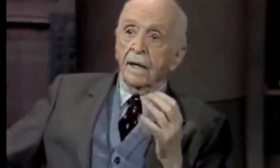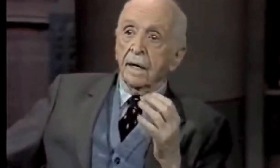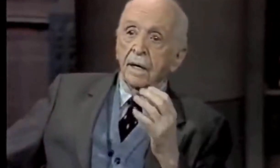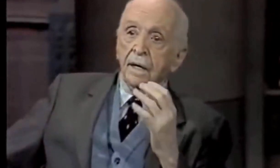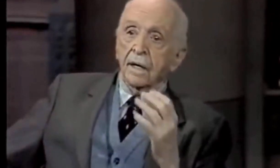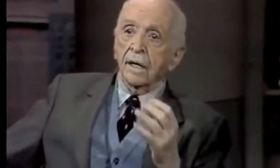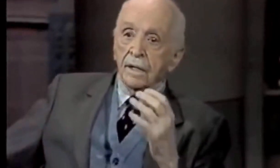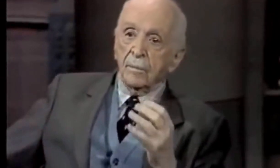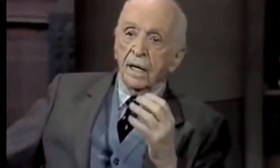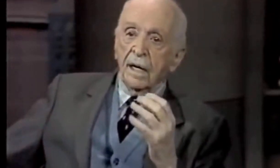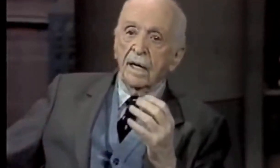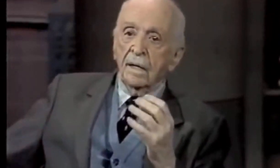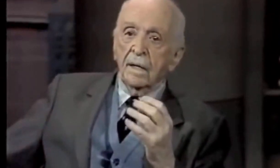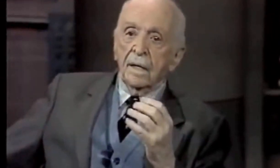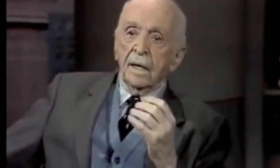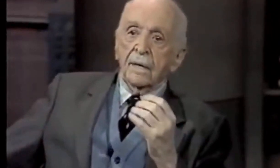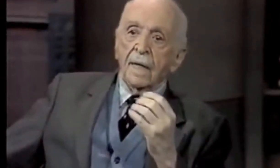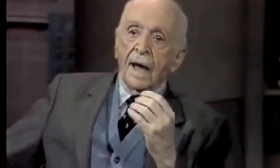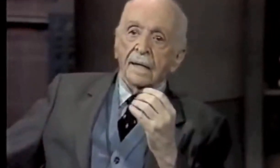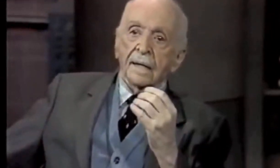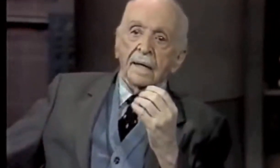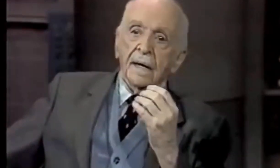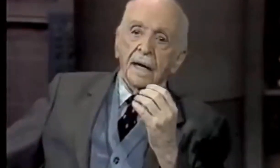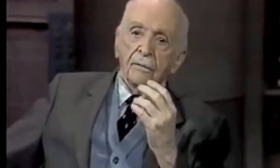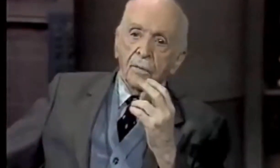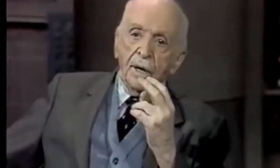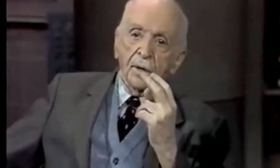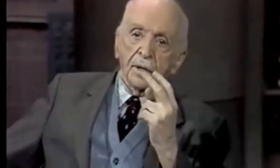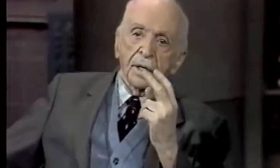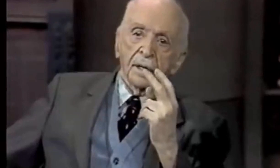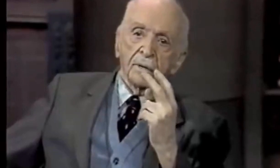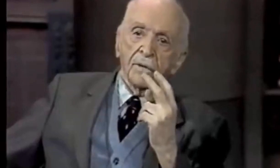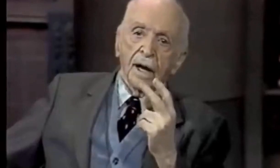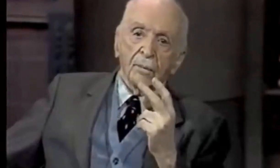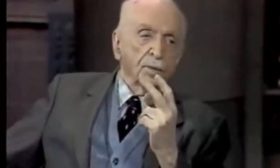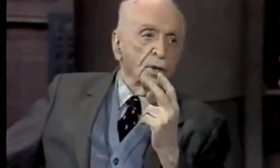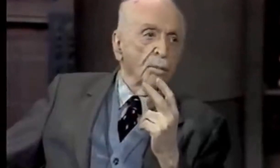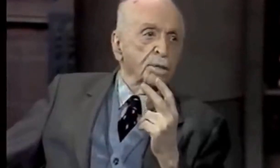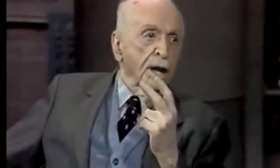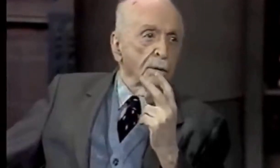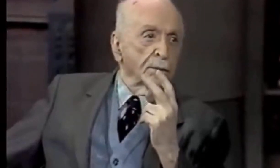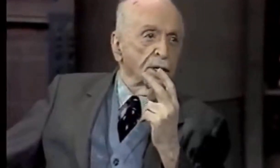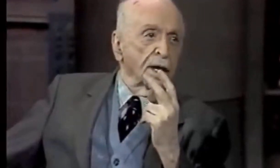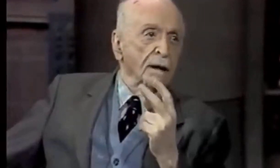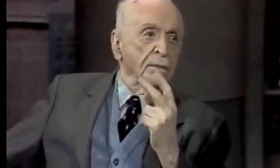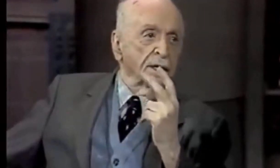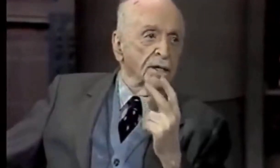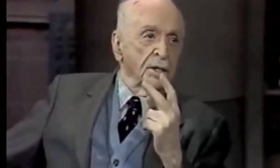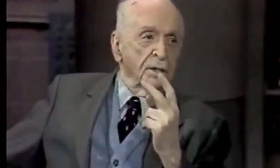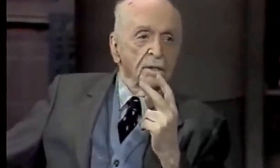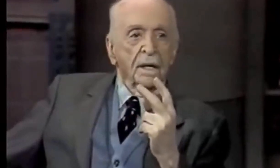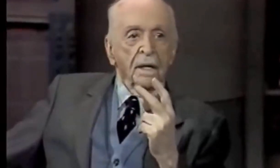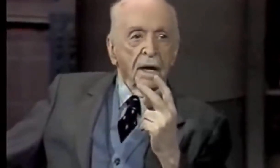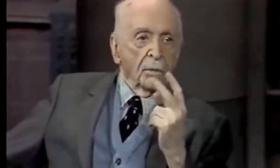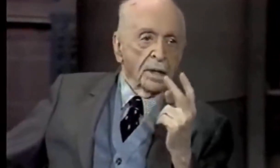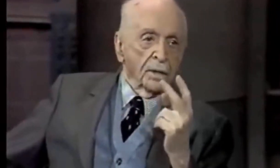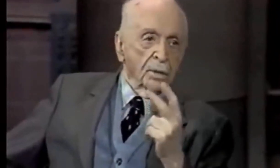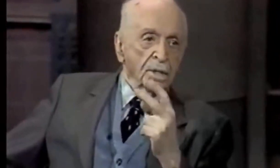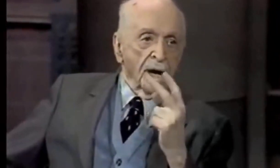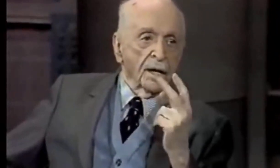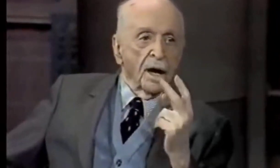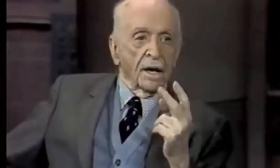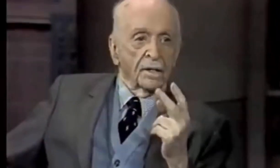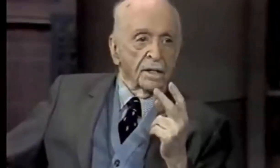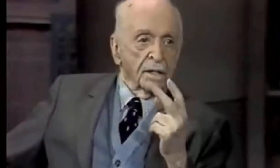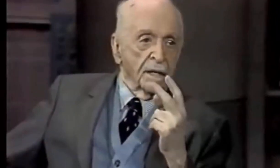it then occurred to me that if we could develop soap sculpture competitions, I went to